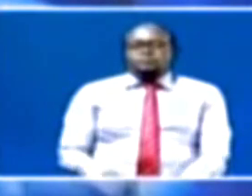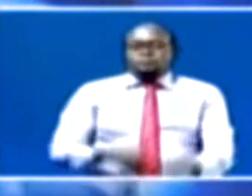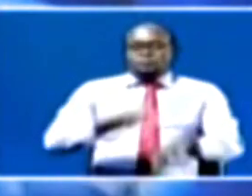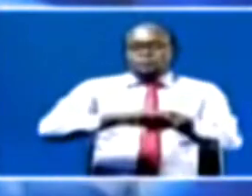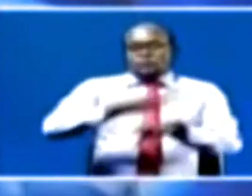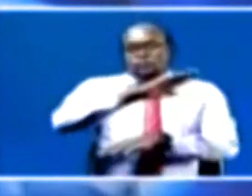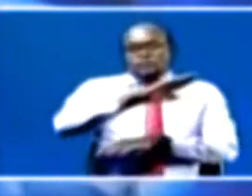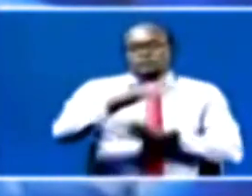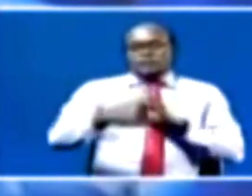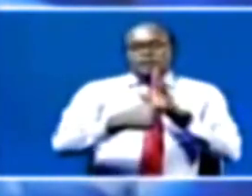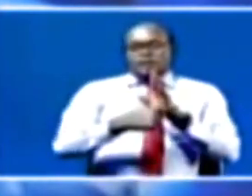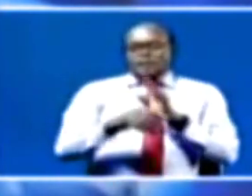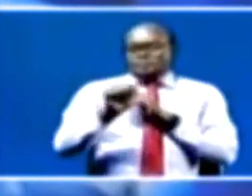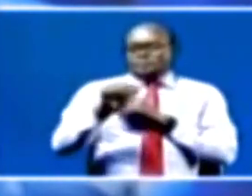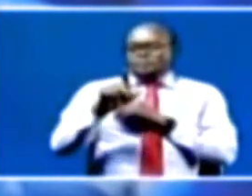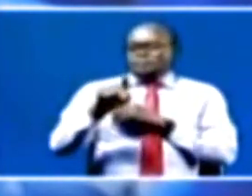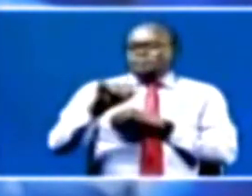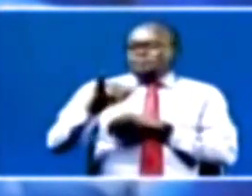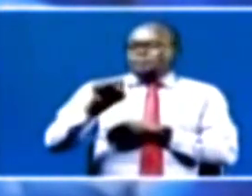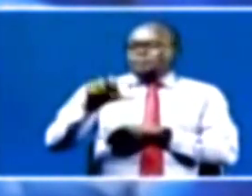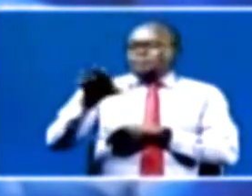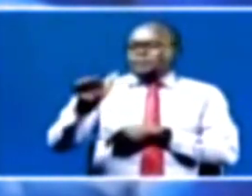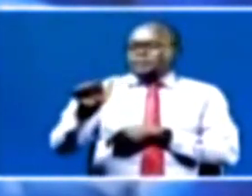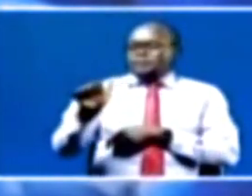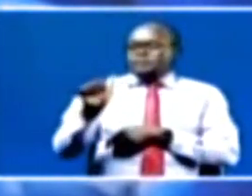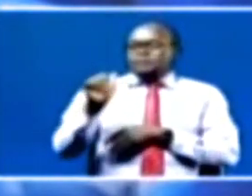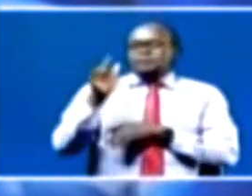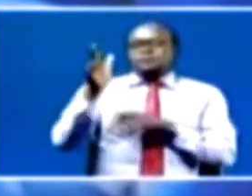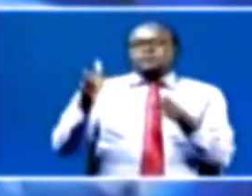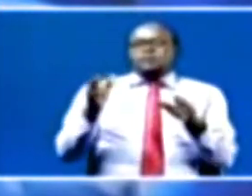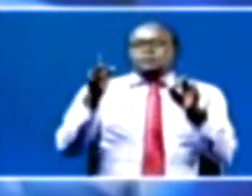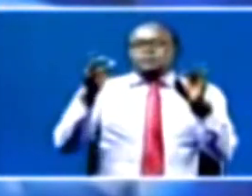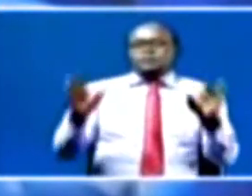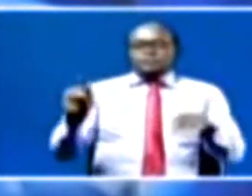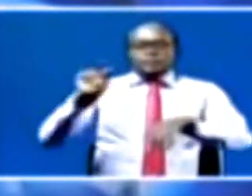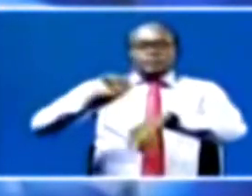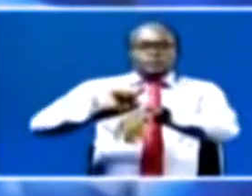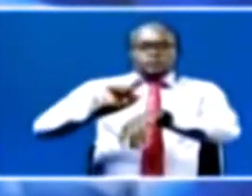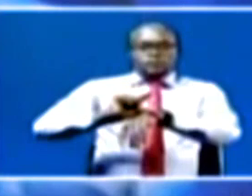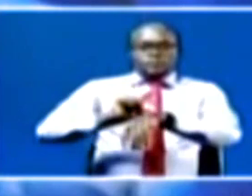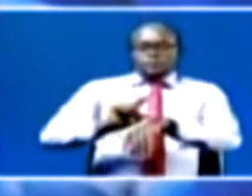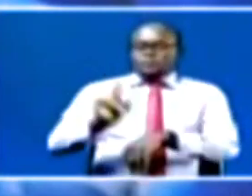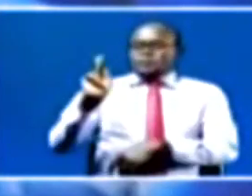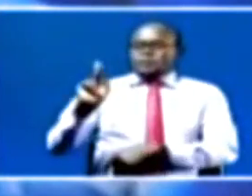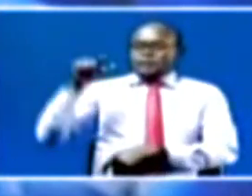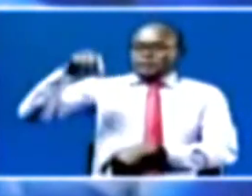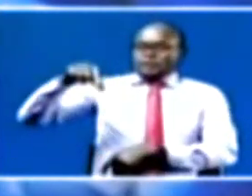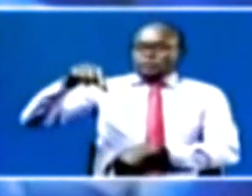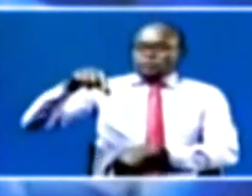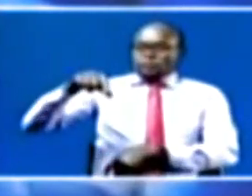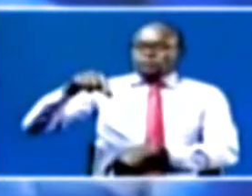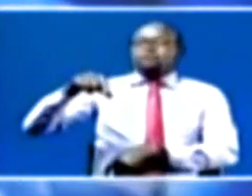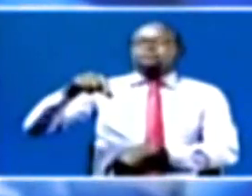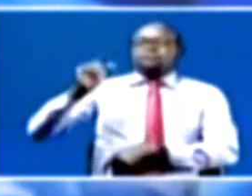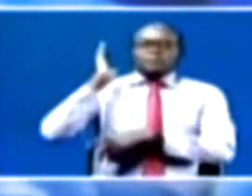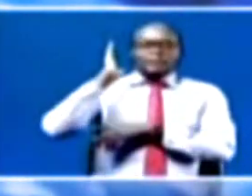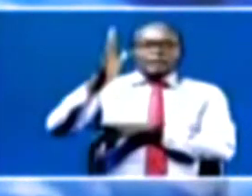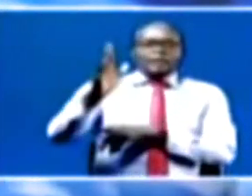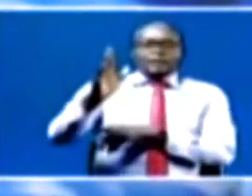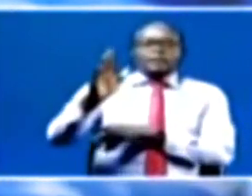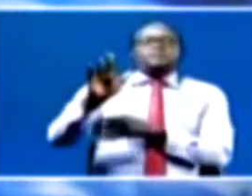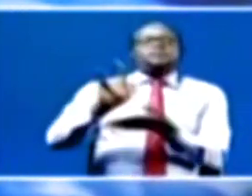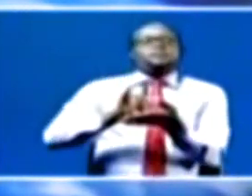Good evening. My name is Akisa Andera. Sign language interpreter is Gideon Mbogo. The Kenya Airways inaugural non-stop flight to New